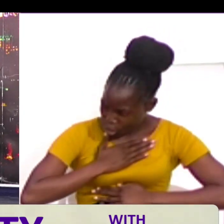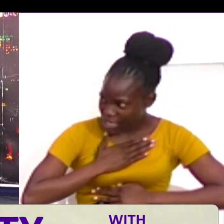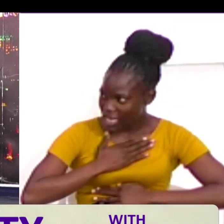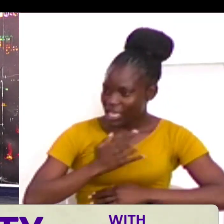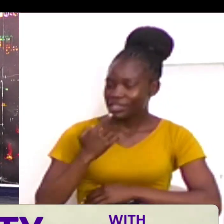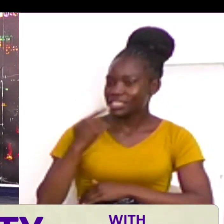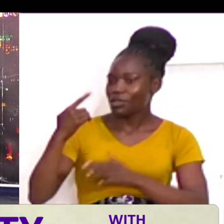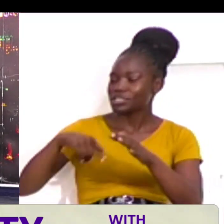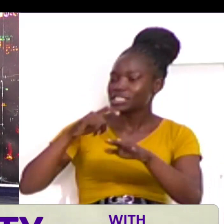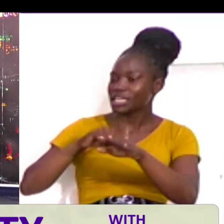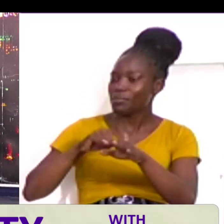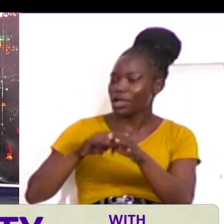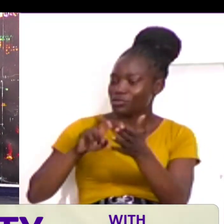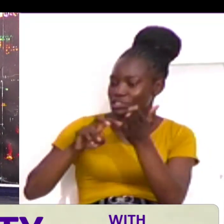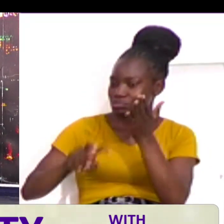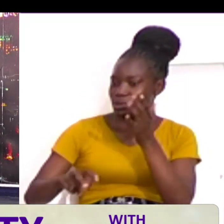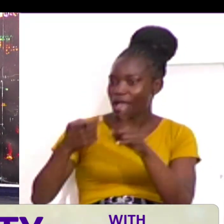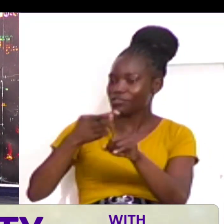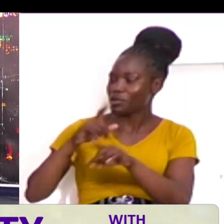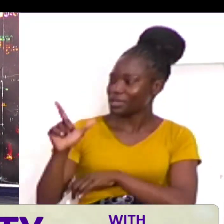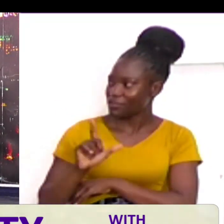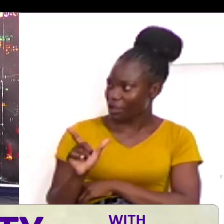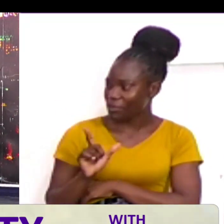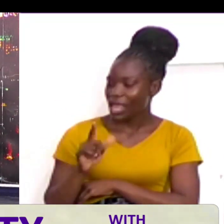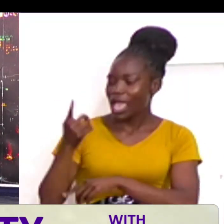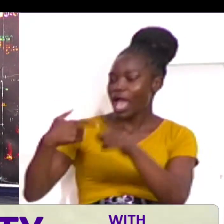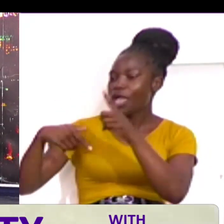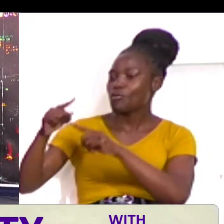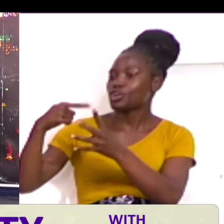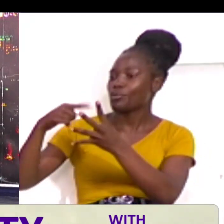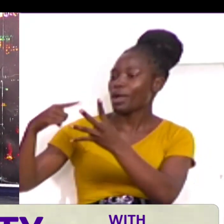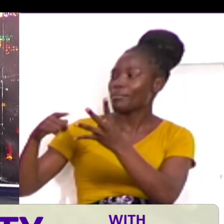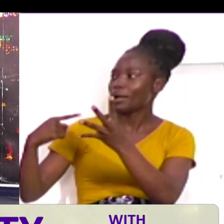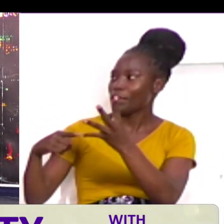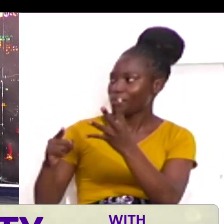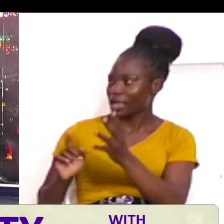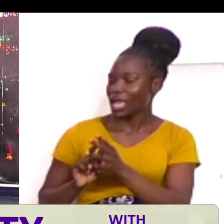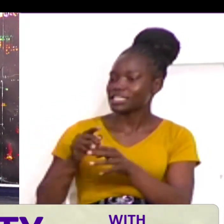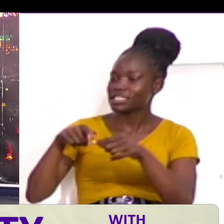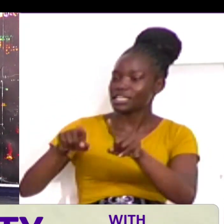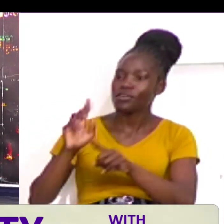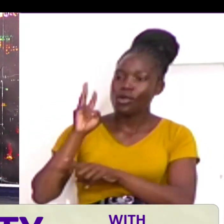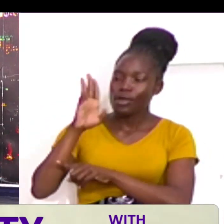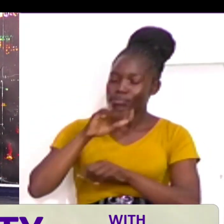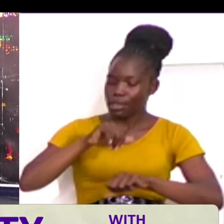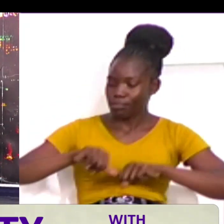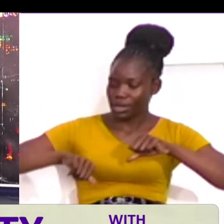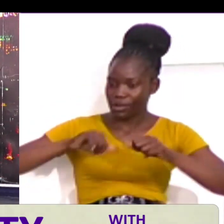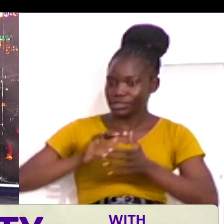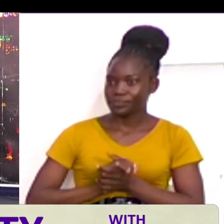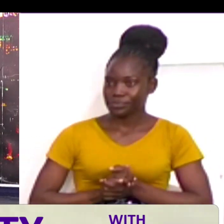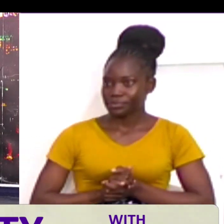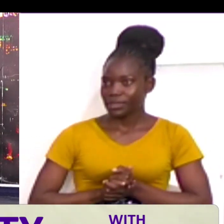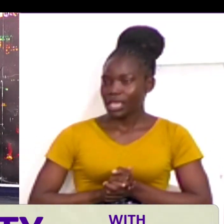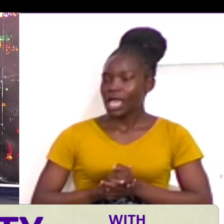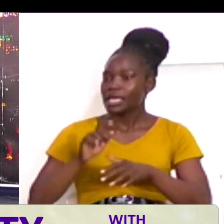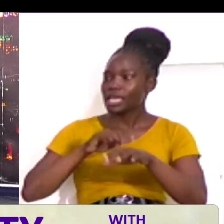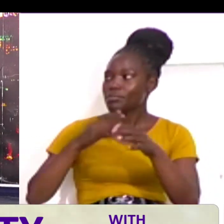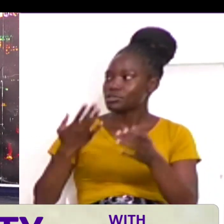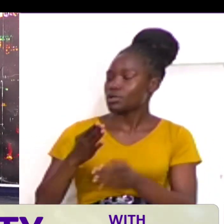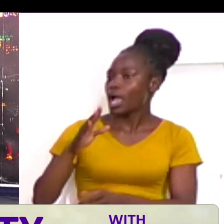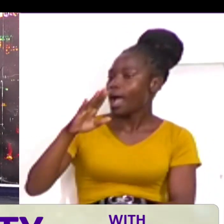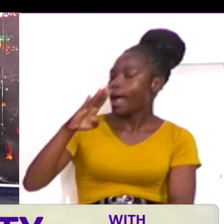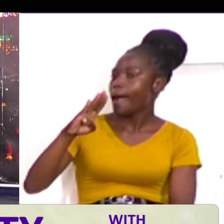say that when I was coming out of Liverpool, I took this and this, and you'll be proud. when he was in the Bundesliga, Yeah.